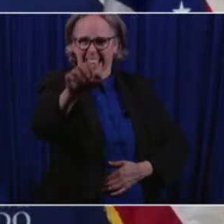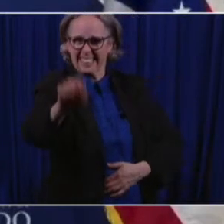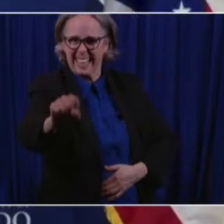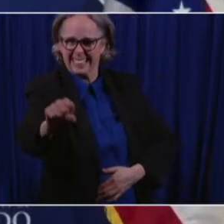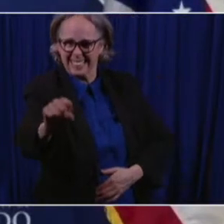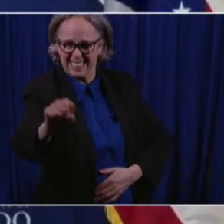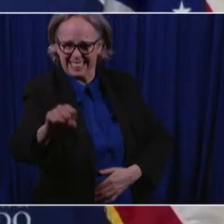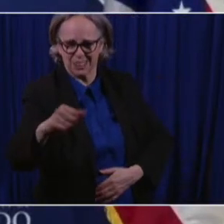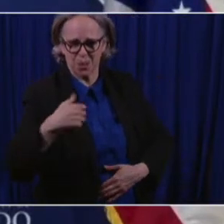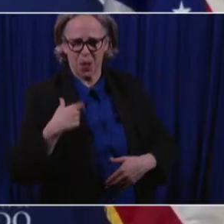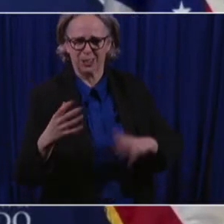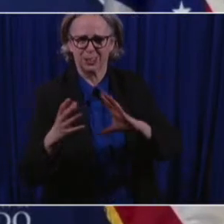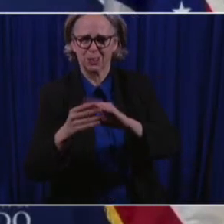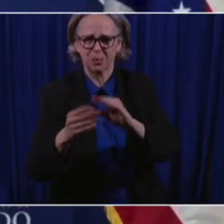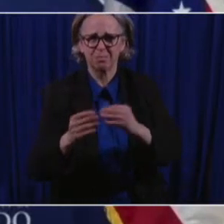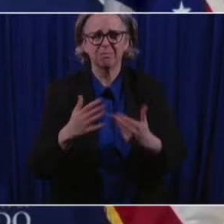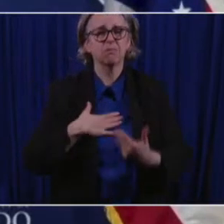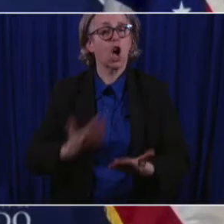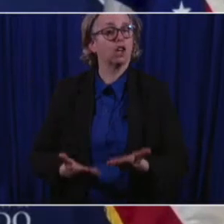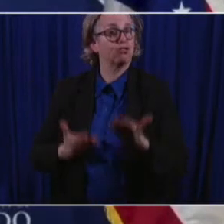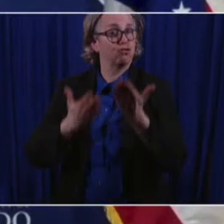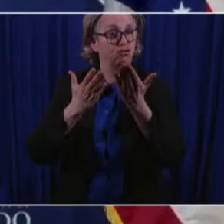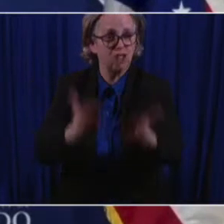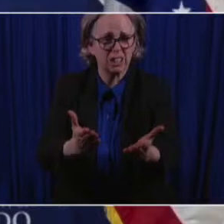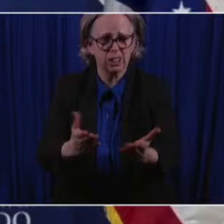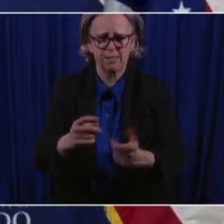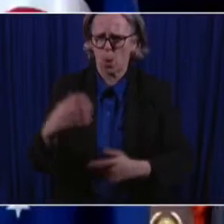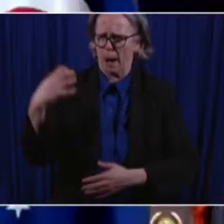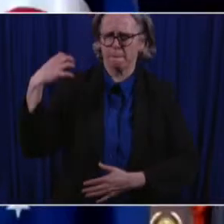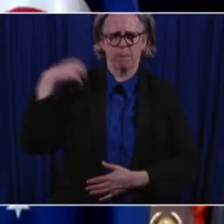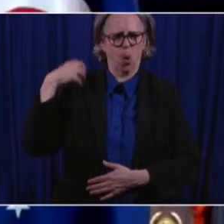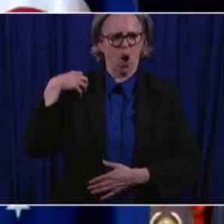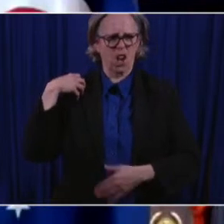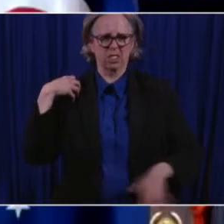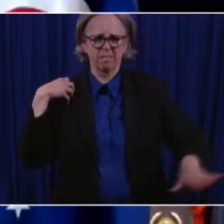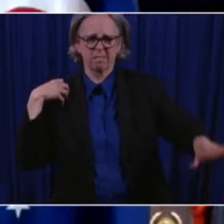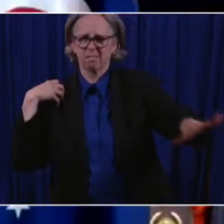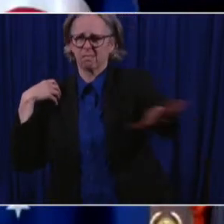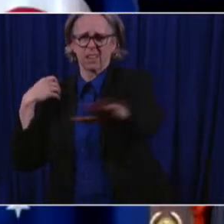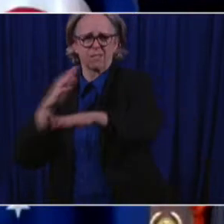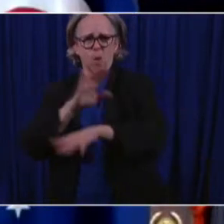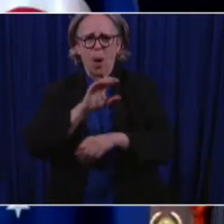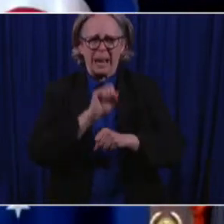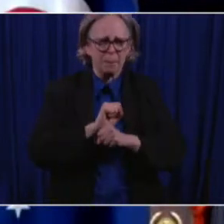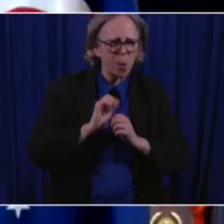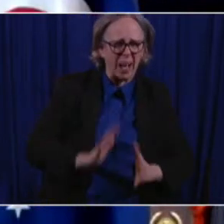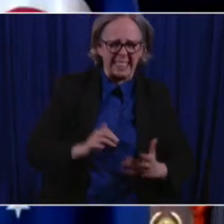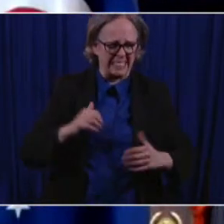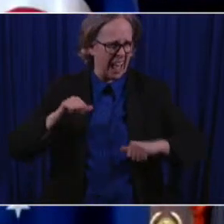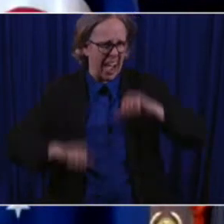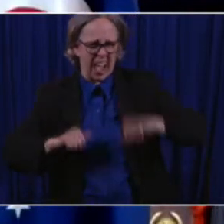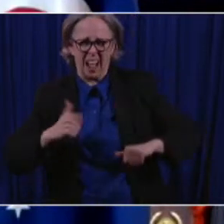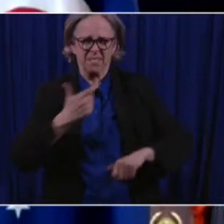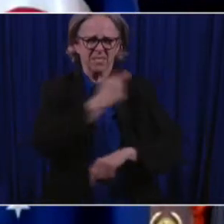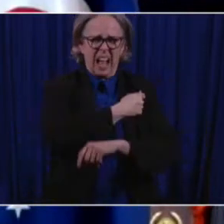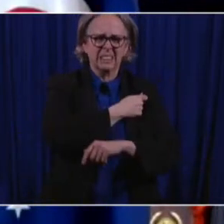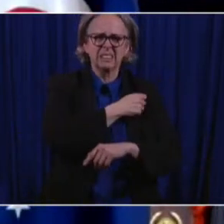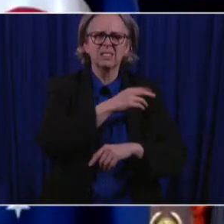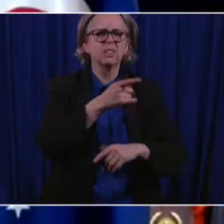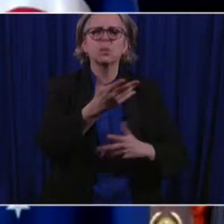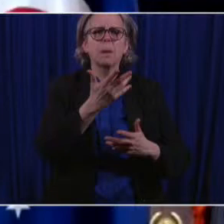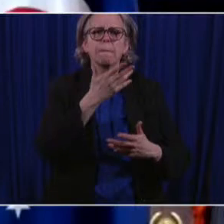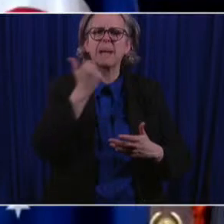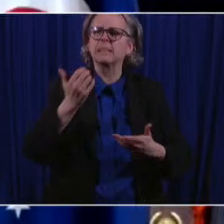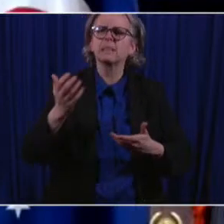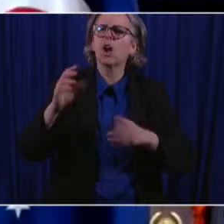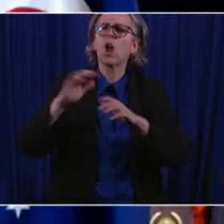have employees who have some hesitancy to return to work is to work with your local health department to get them scheduled for vaccinations so that